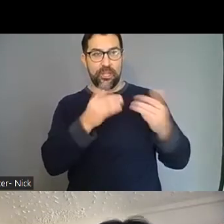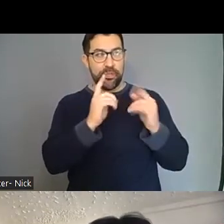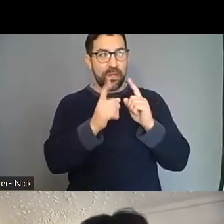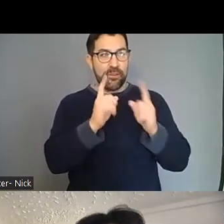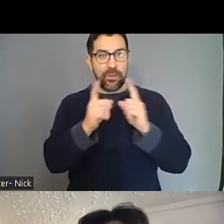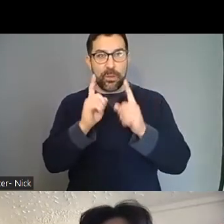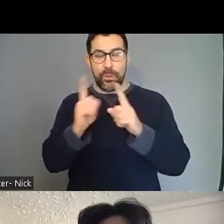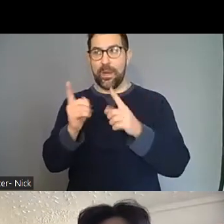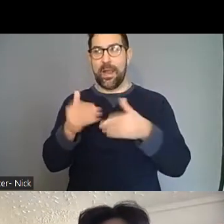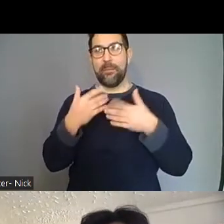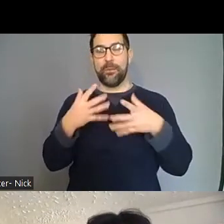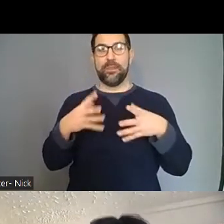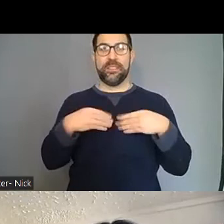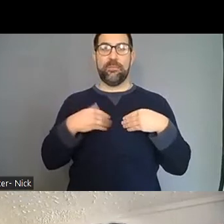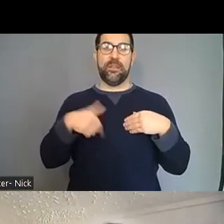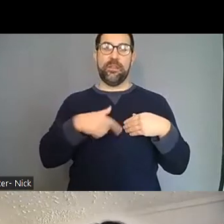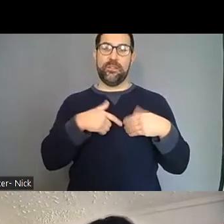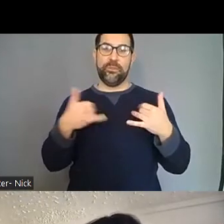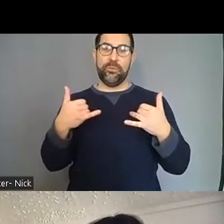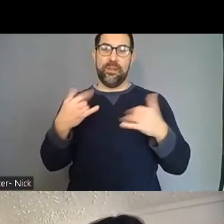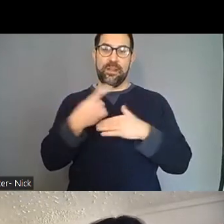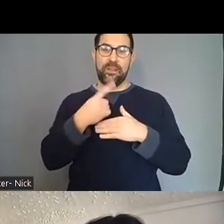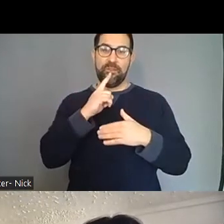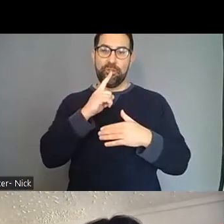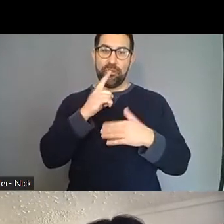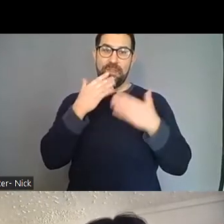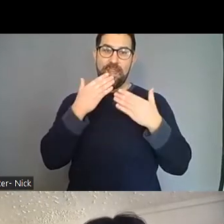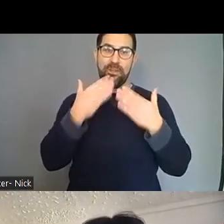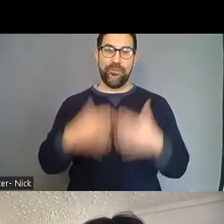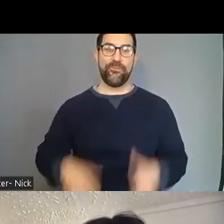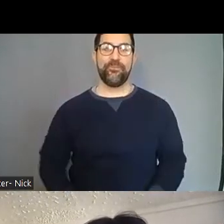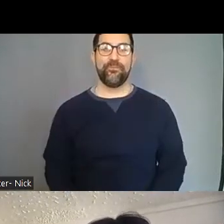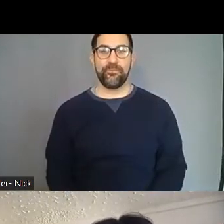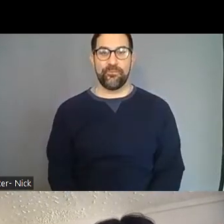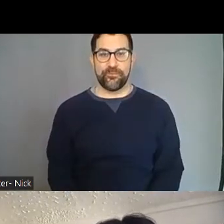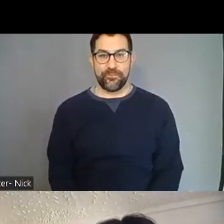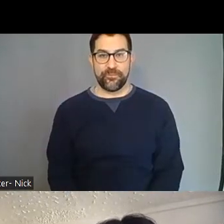in the number today for sure. Thank you. Thank you so much for that.